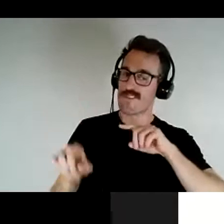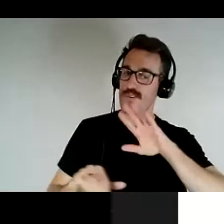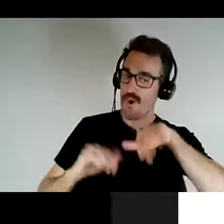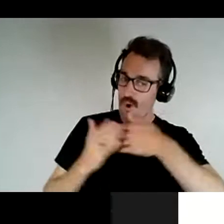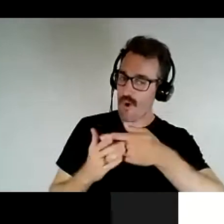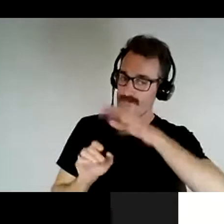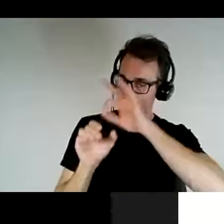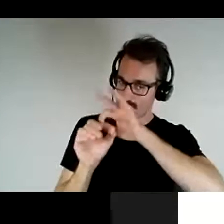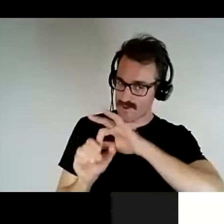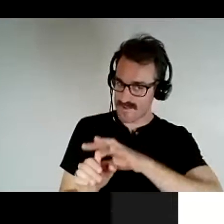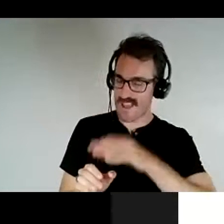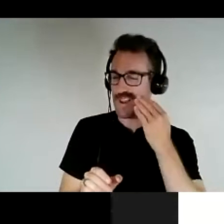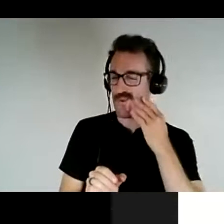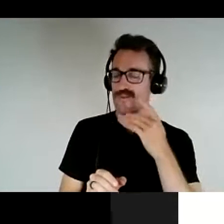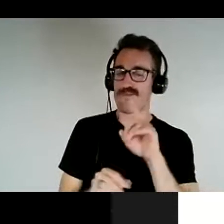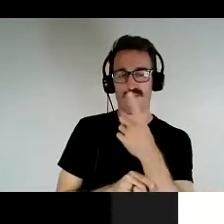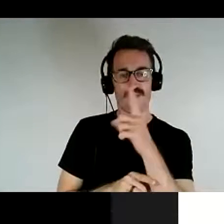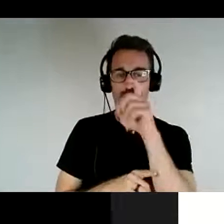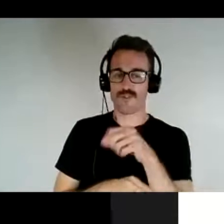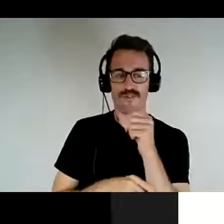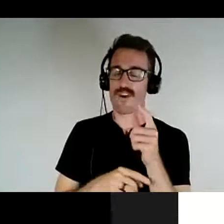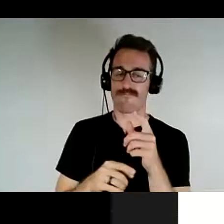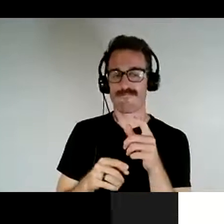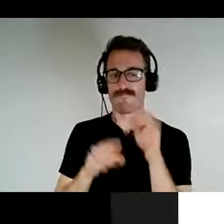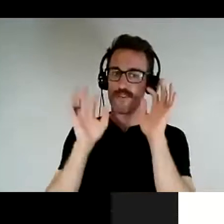one is not well placed in the polling.